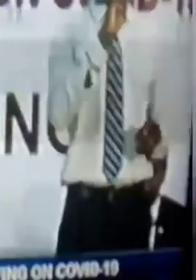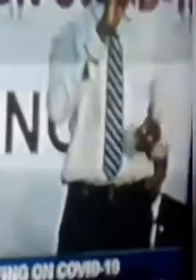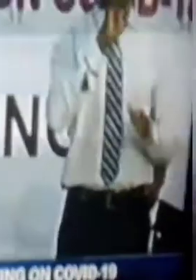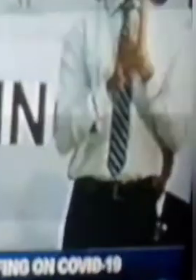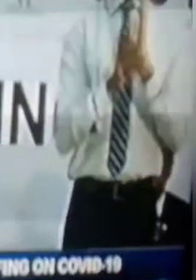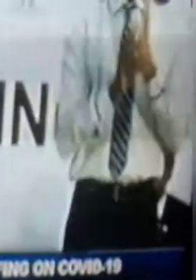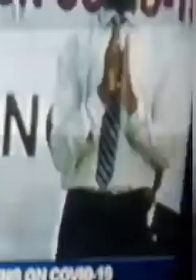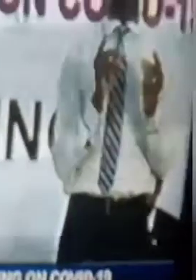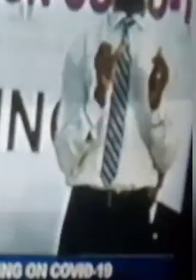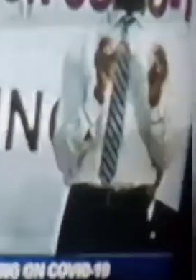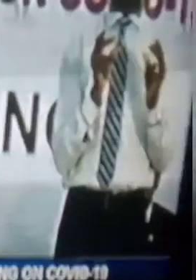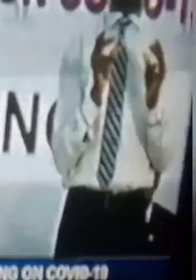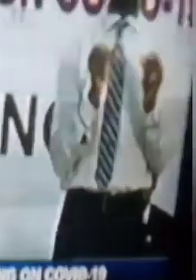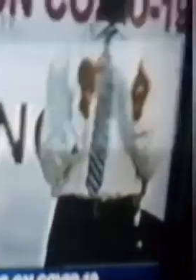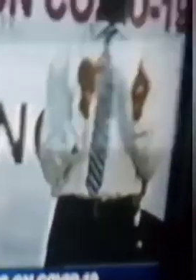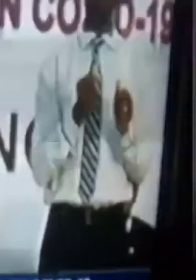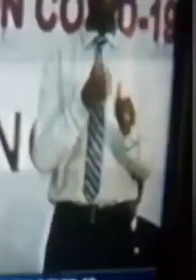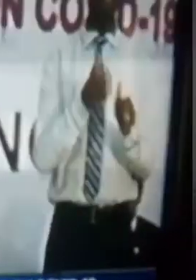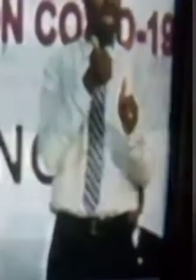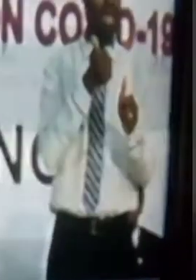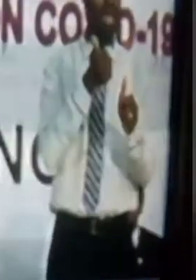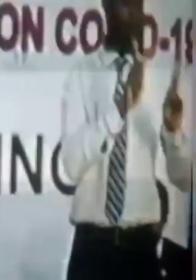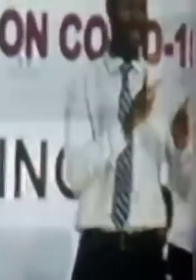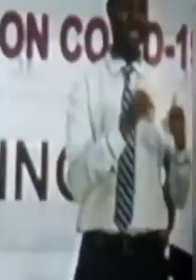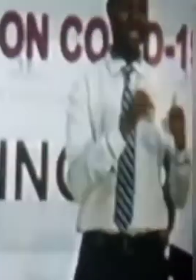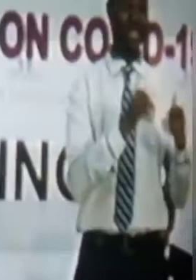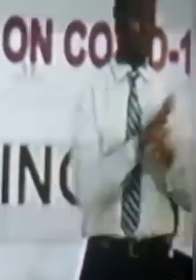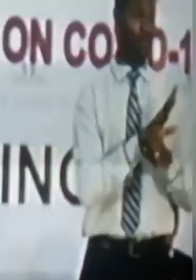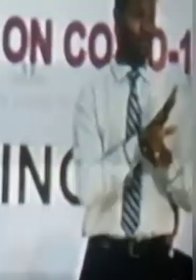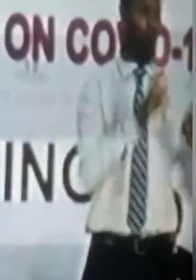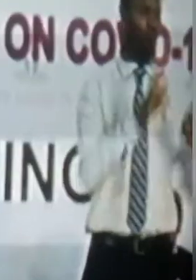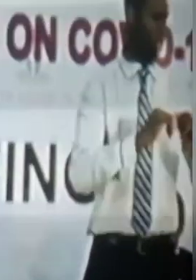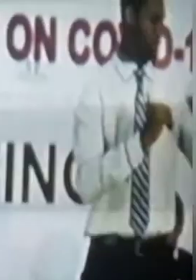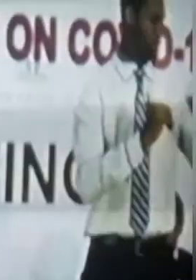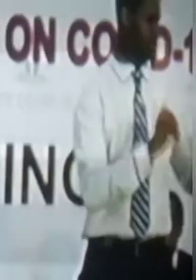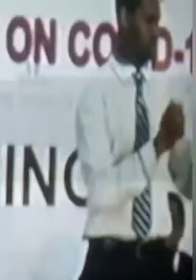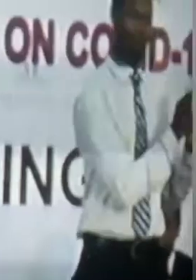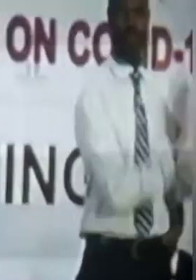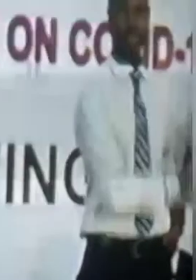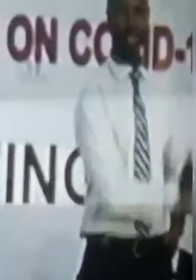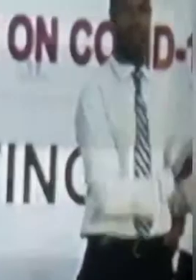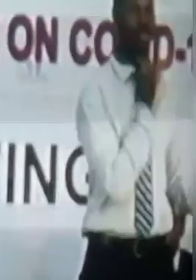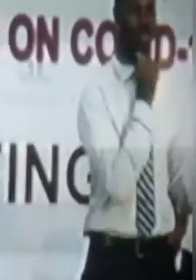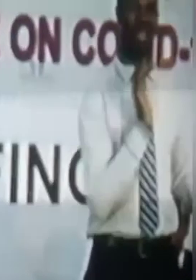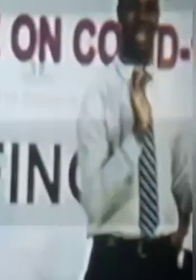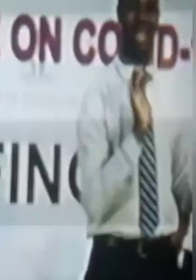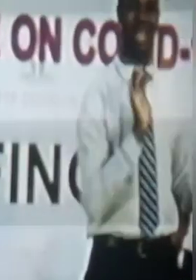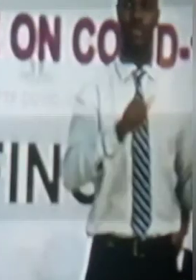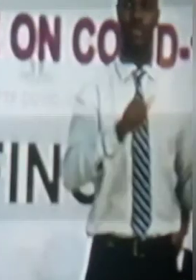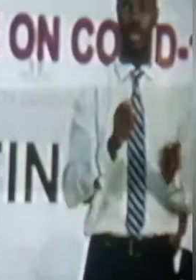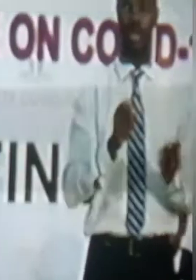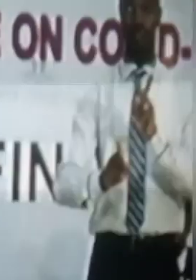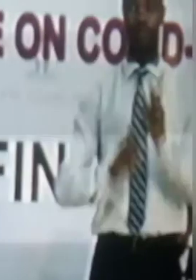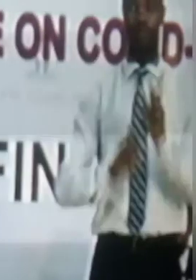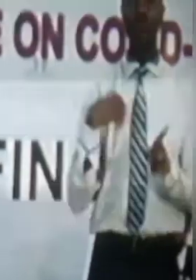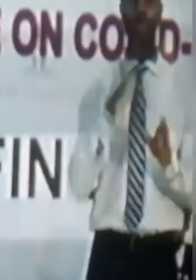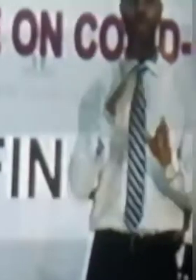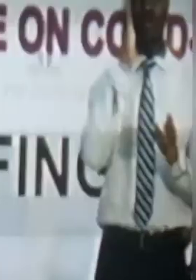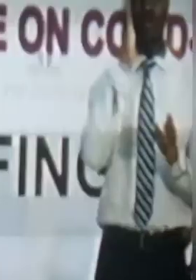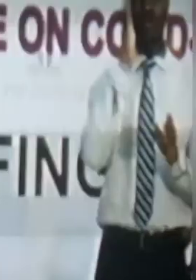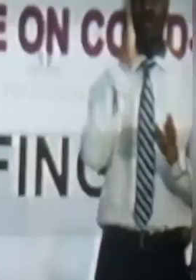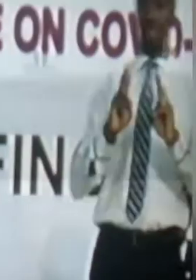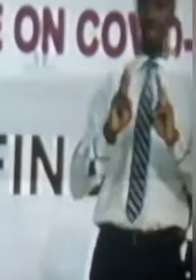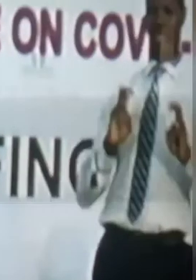isolate every confirmed case. So we will measure ourselves with percentages on each of